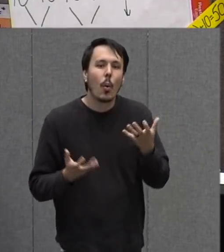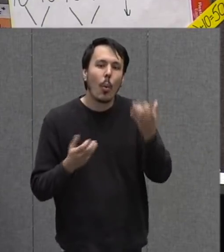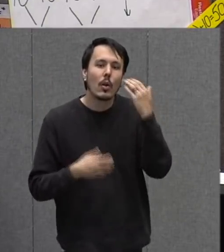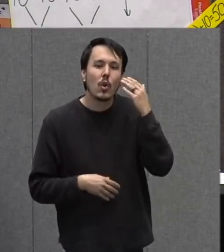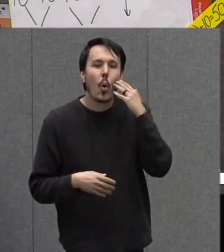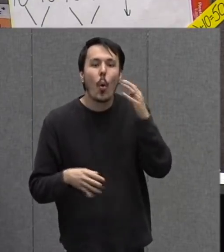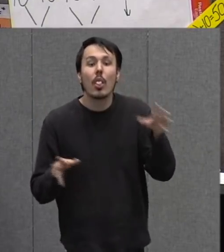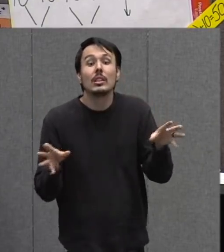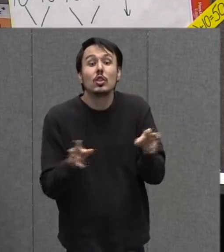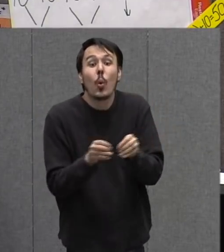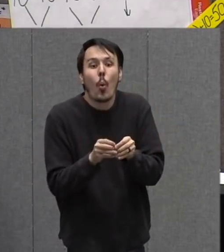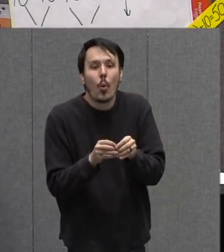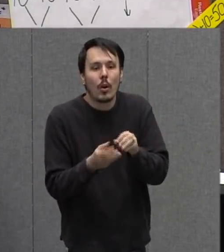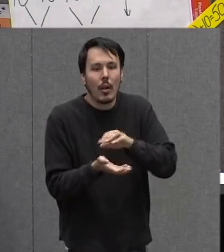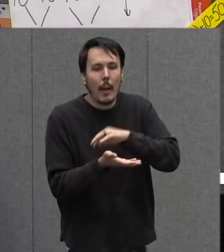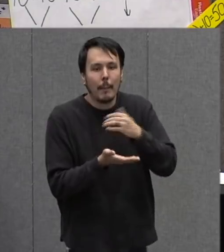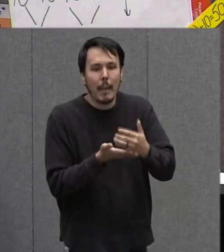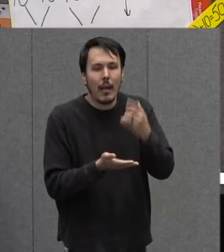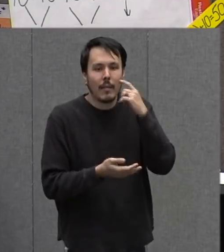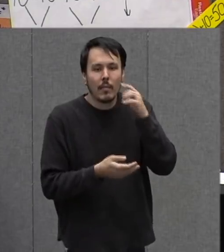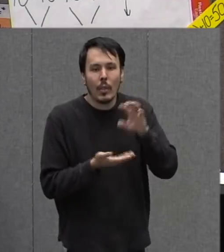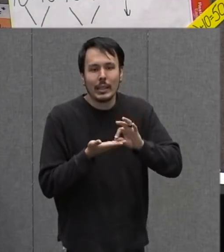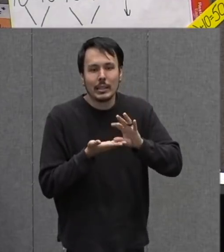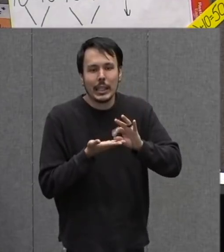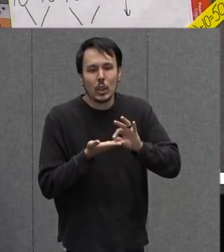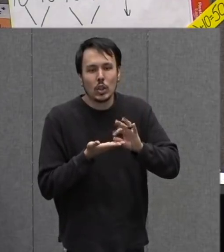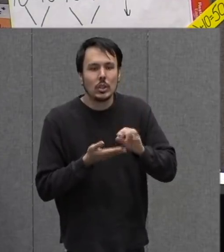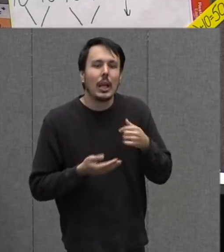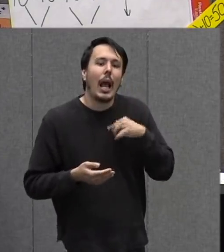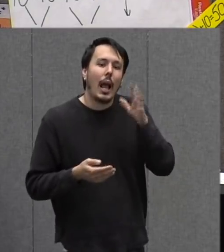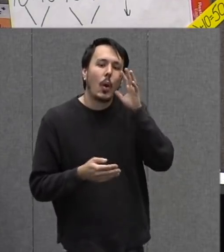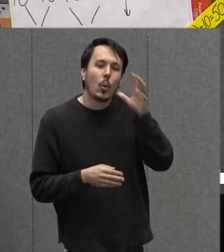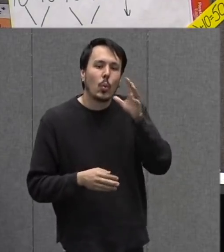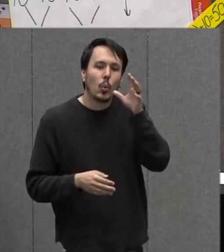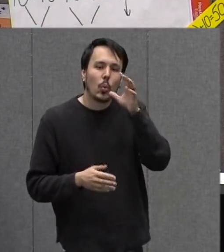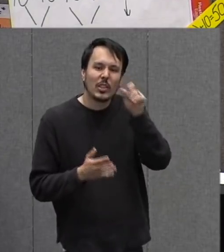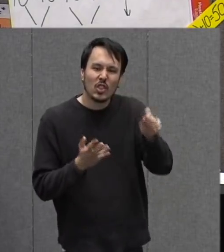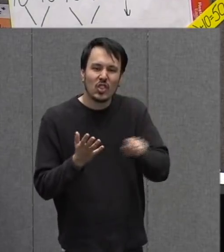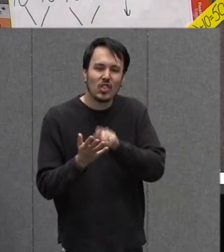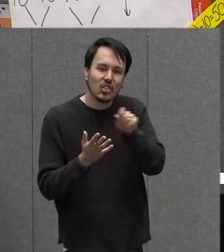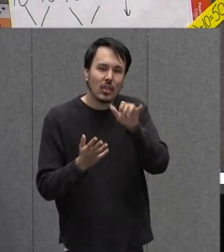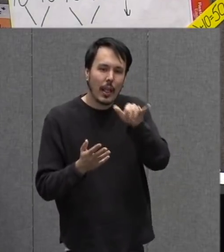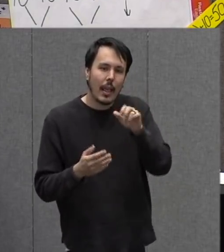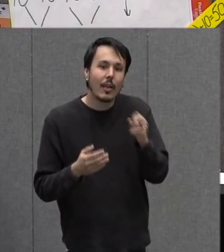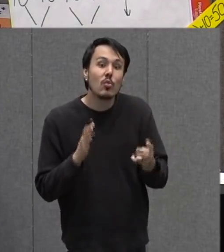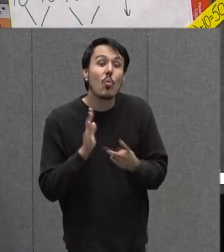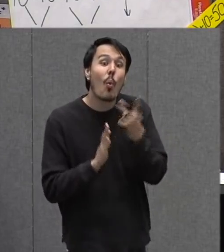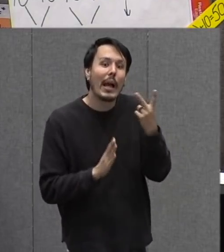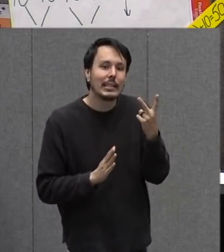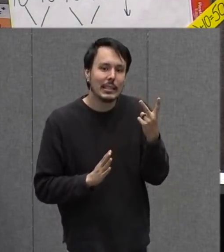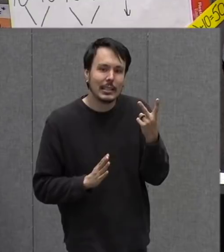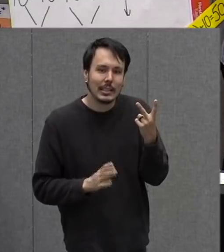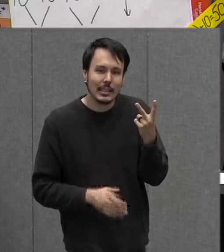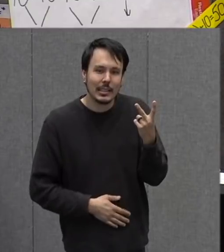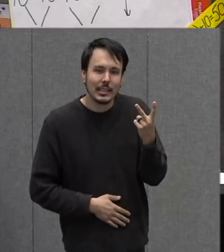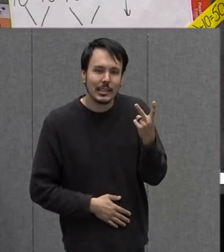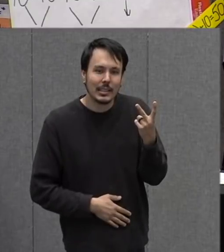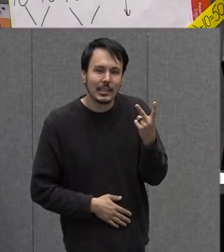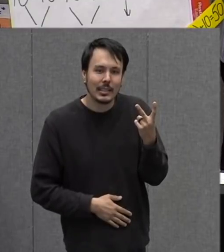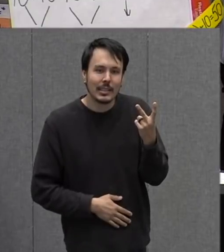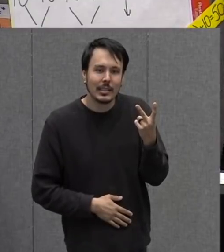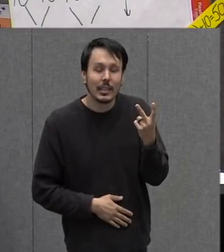total amount of stickers. So that one, I'm going to go ahead and circle twice so we can know it's not